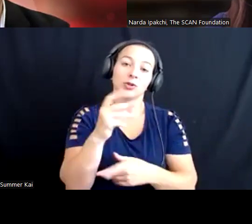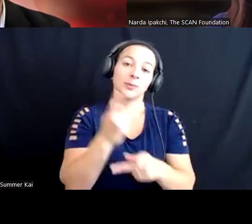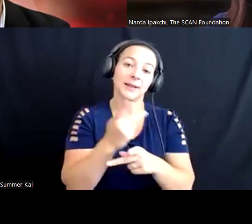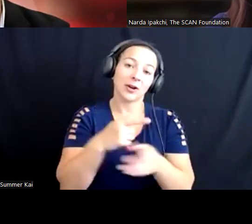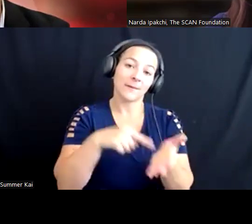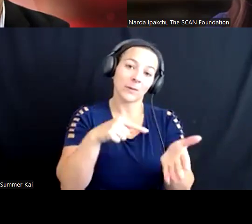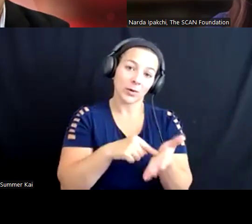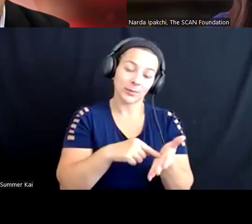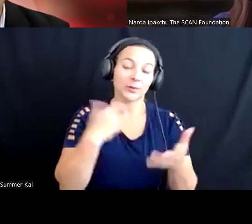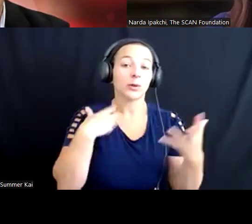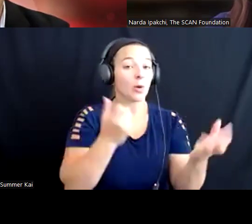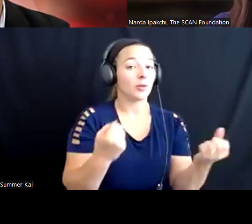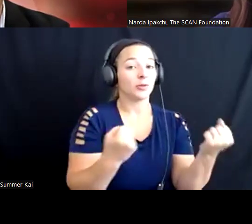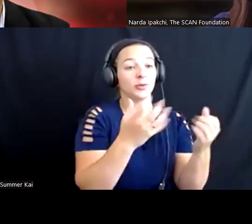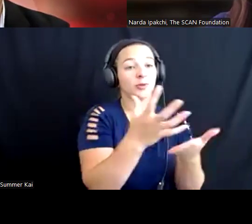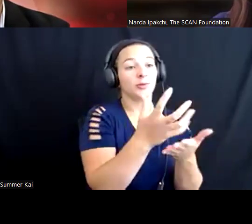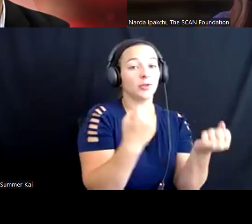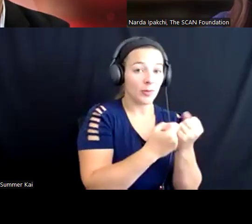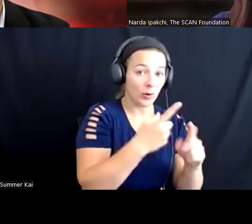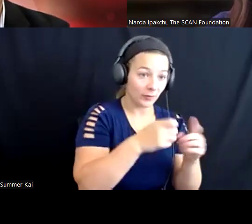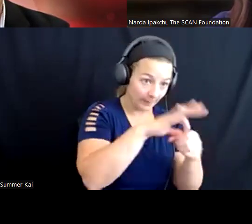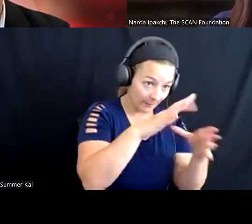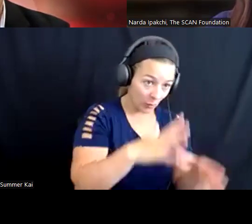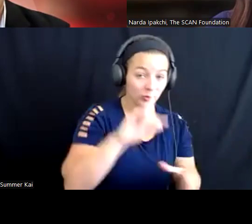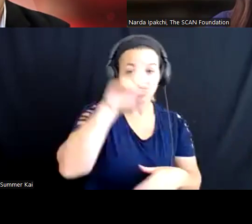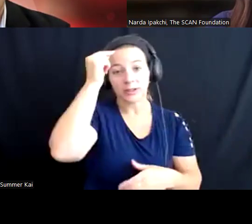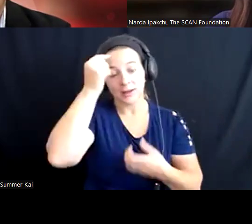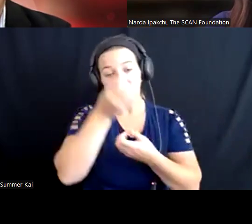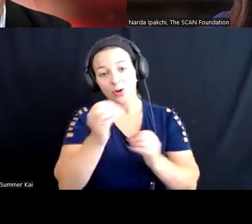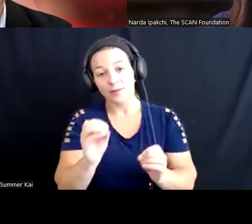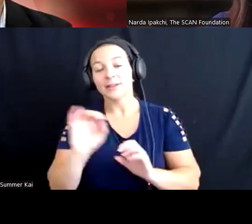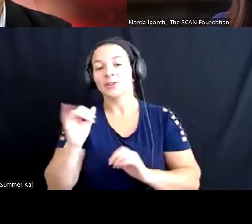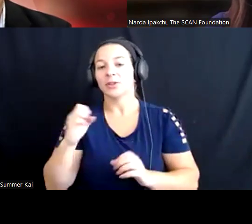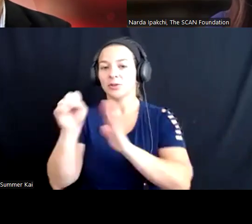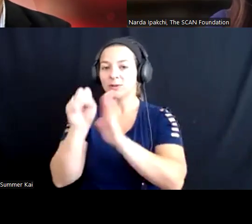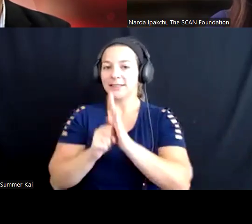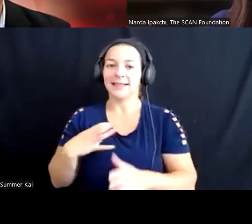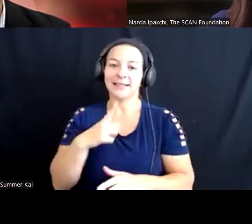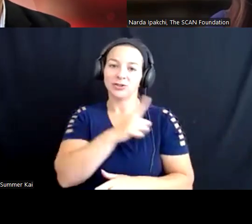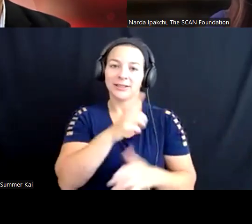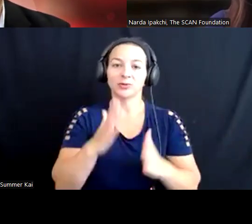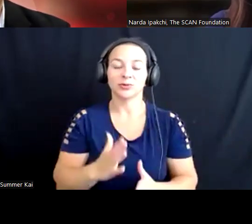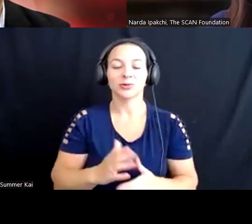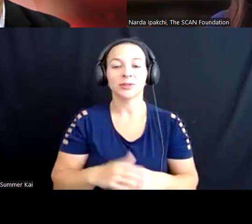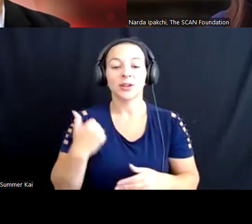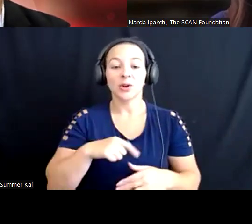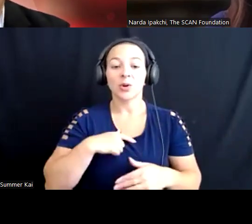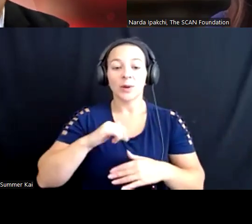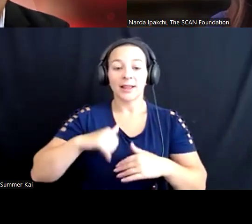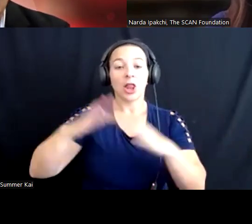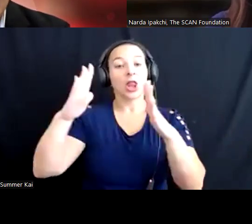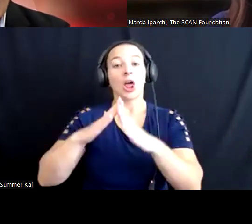support from voters, the governor's office, and state legislators. Earlier this year, we launched what we're calling